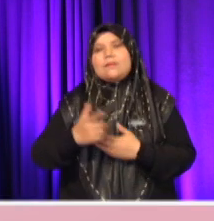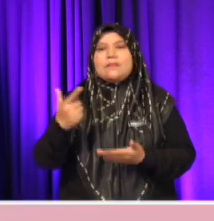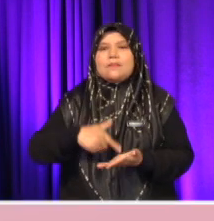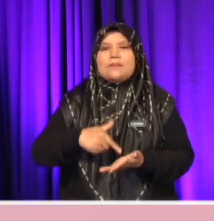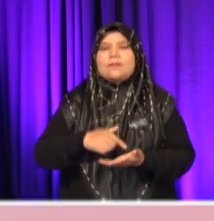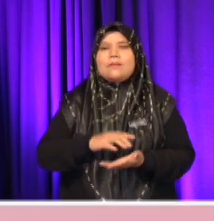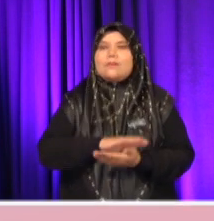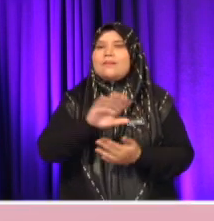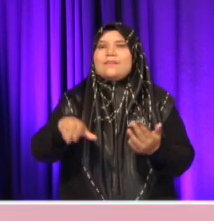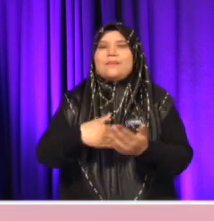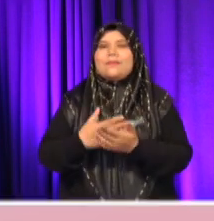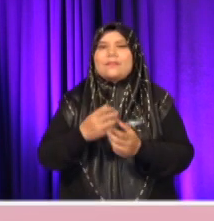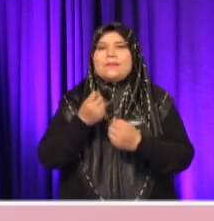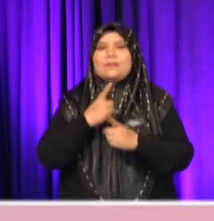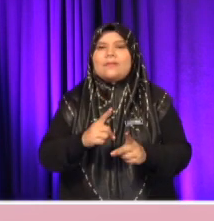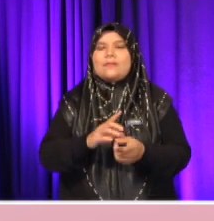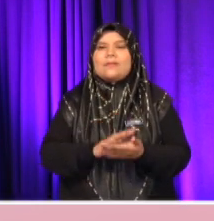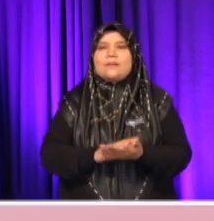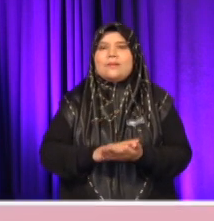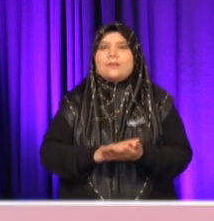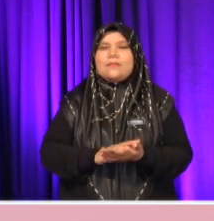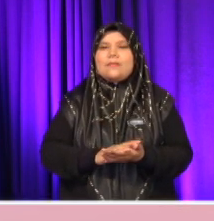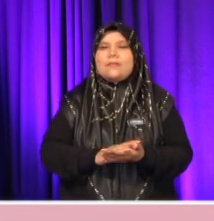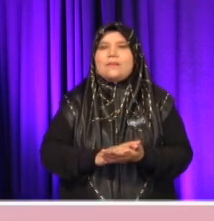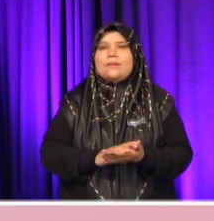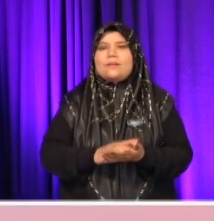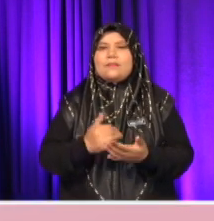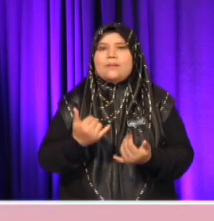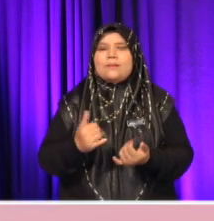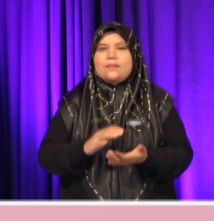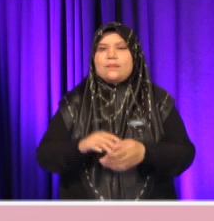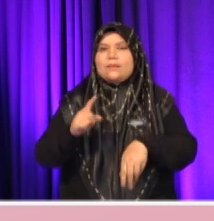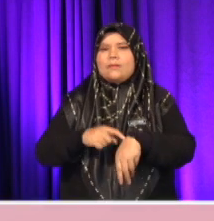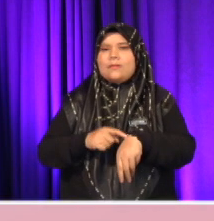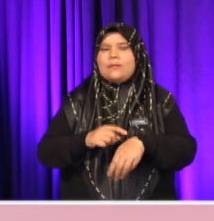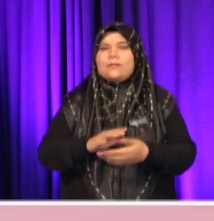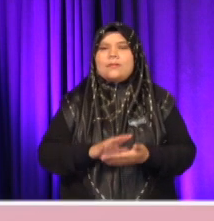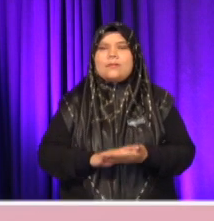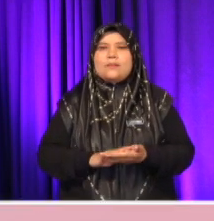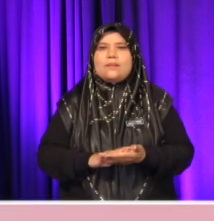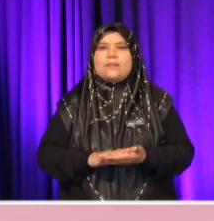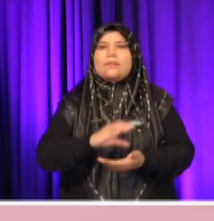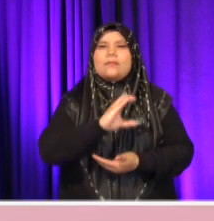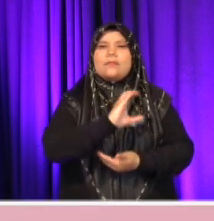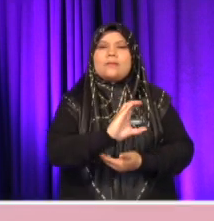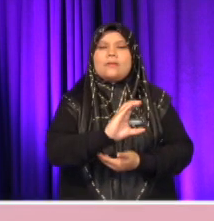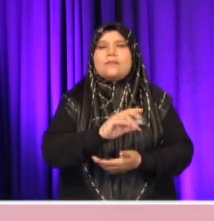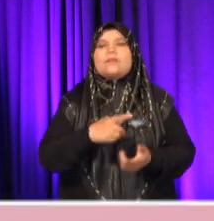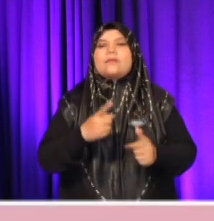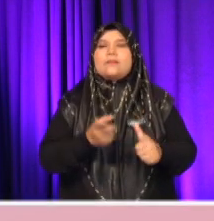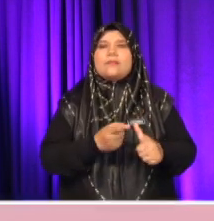do all. Yeah, Okay. Let's do try it. all. Okay. The number 22. This shows you the time. What? It starts with C. Oh, but it starts with C.